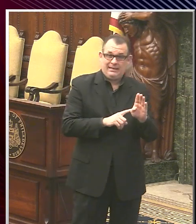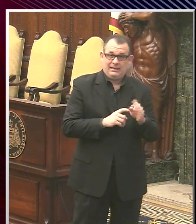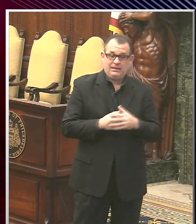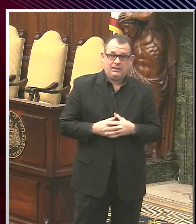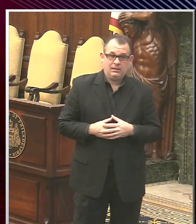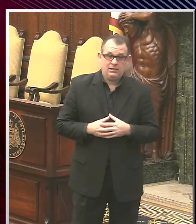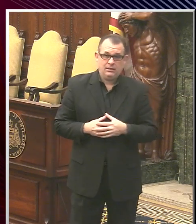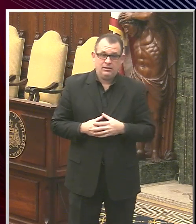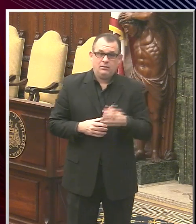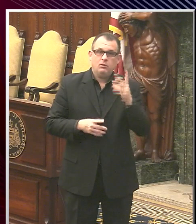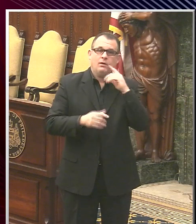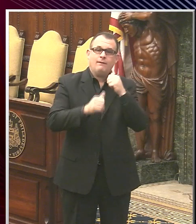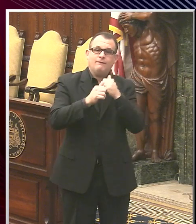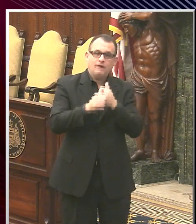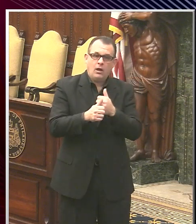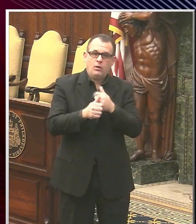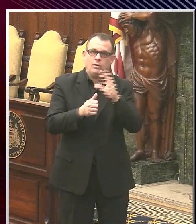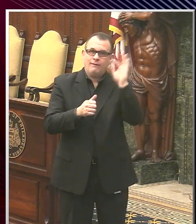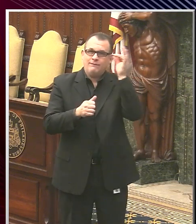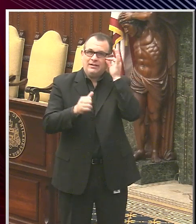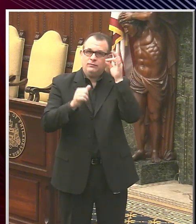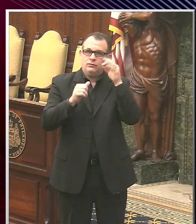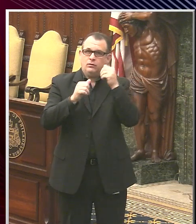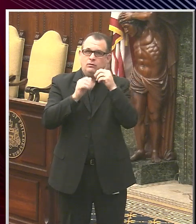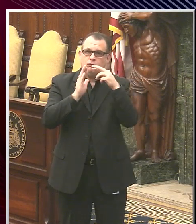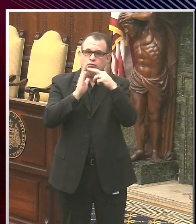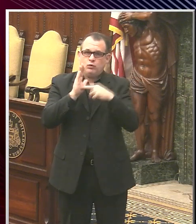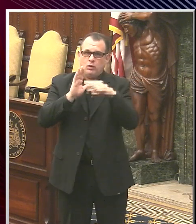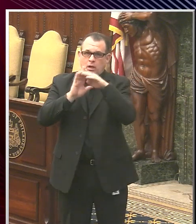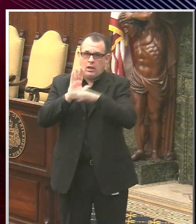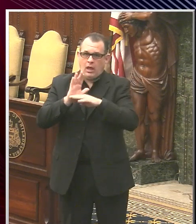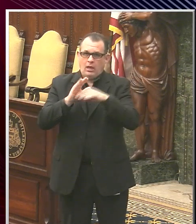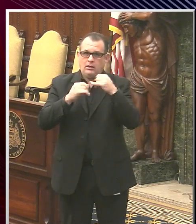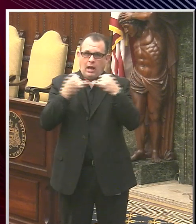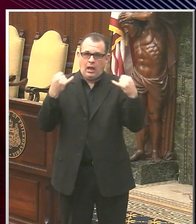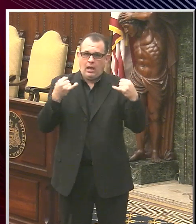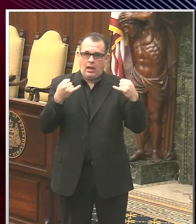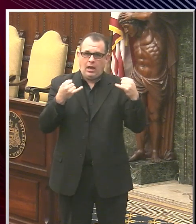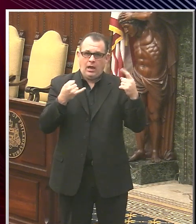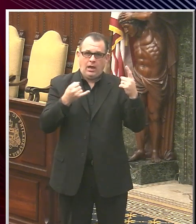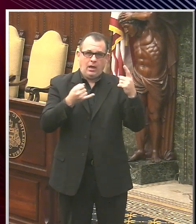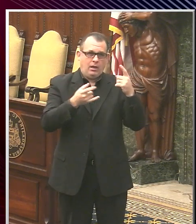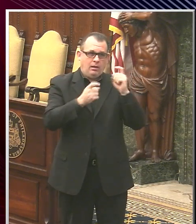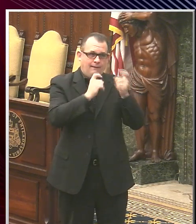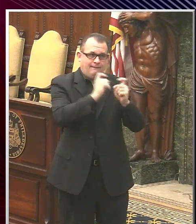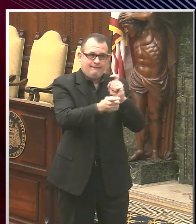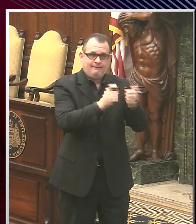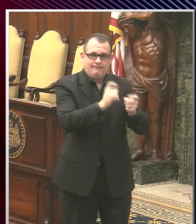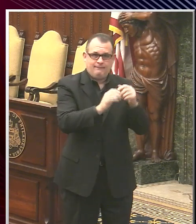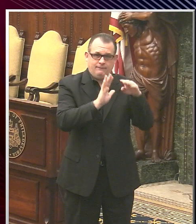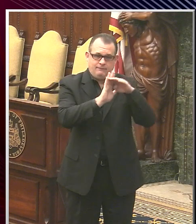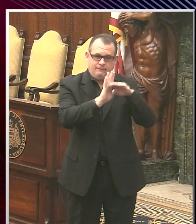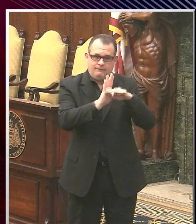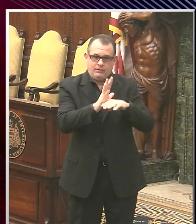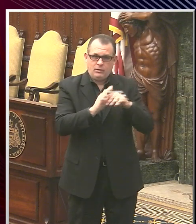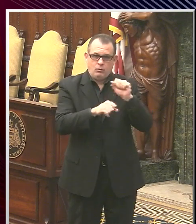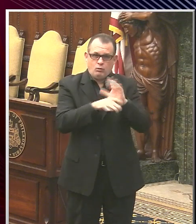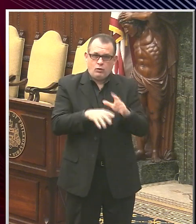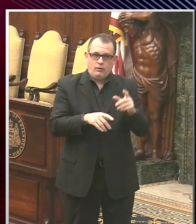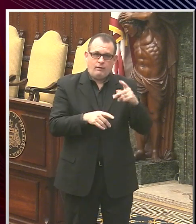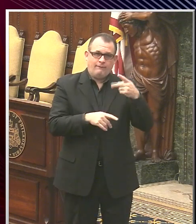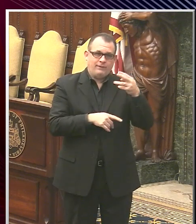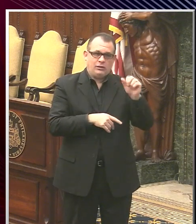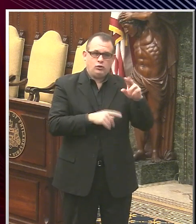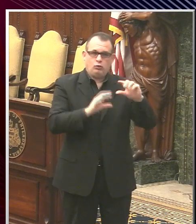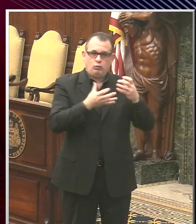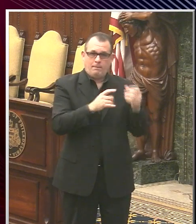follow the federal guidelines, which include the frontline essential workers. But we've taken that question to our vaccine advisory group, and they had a